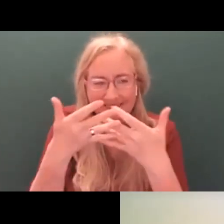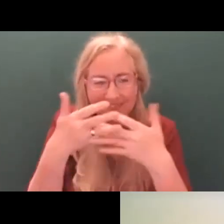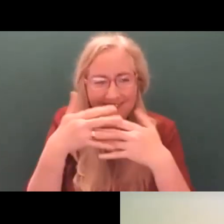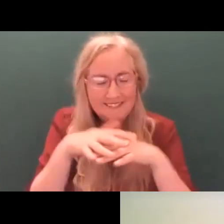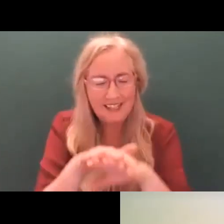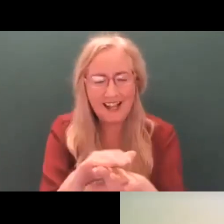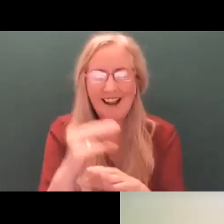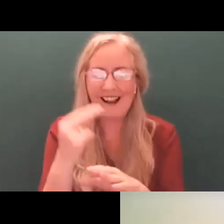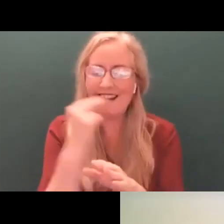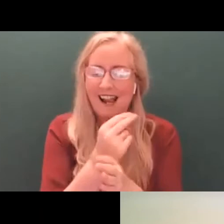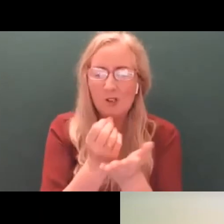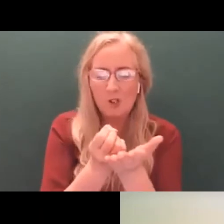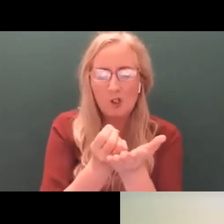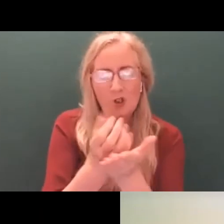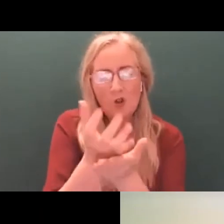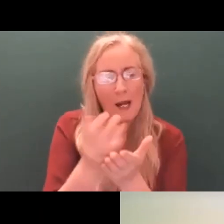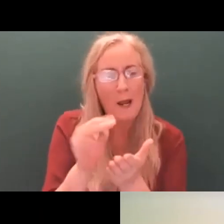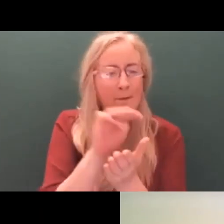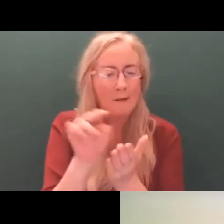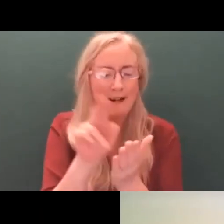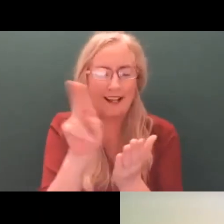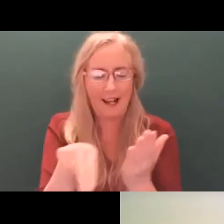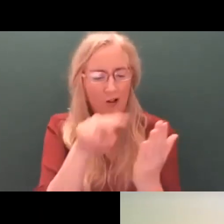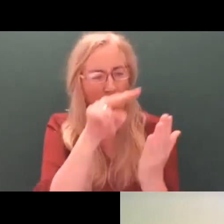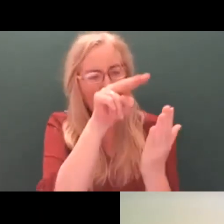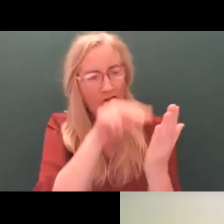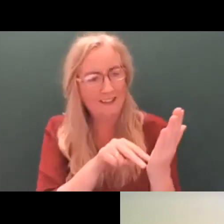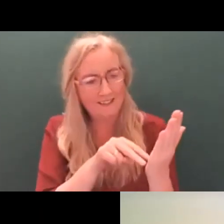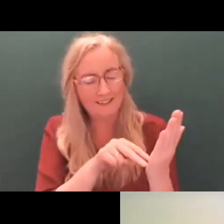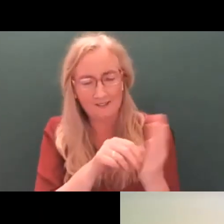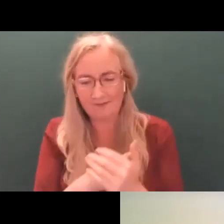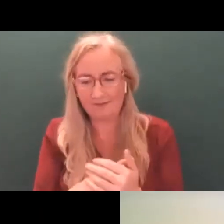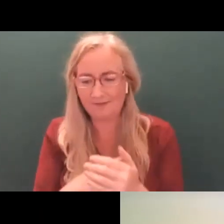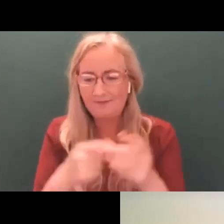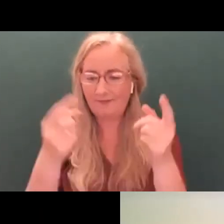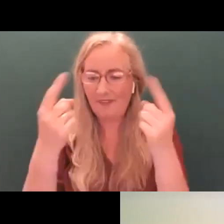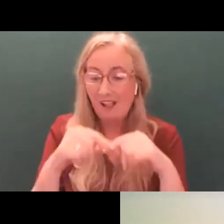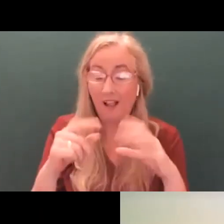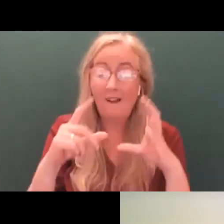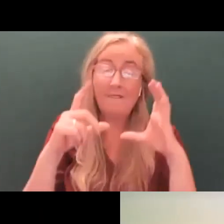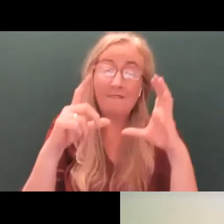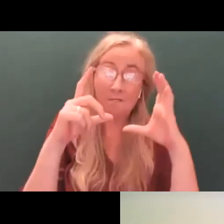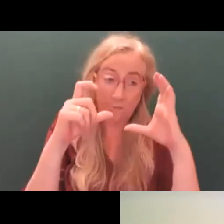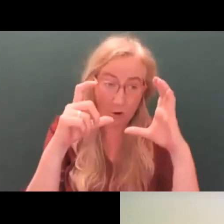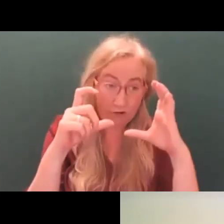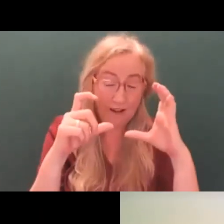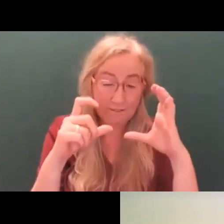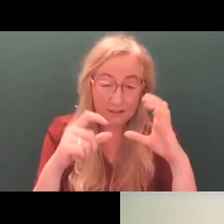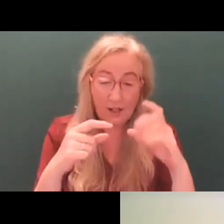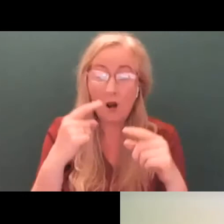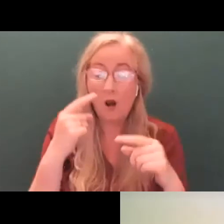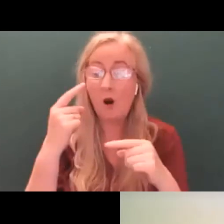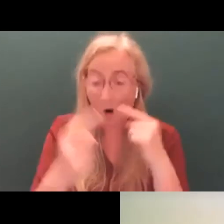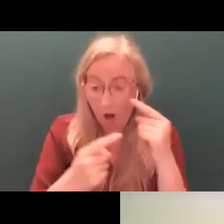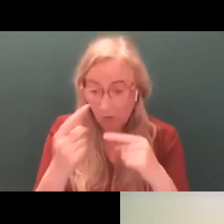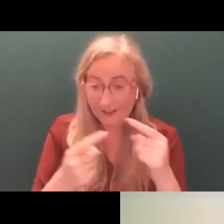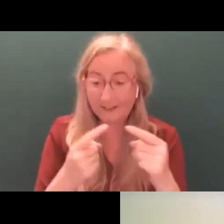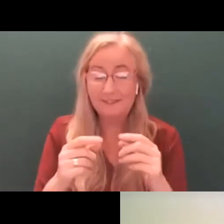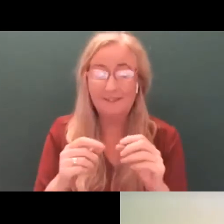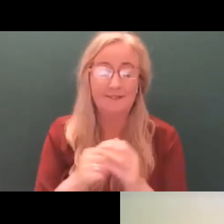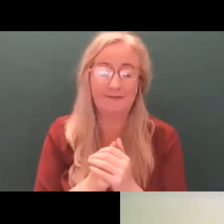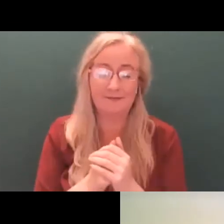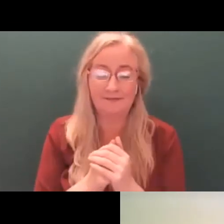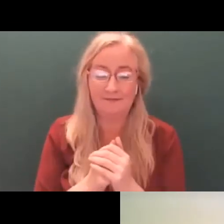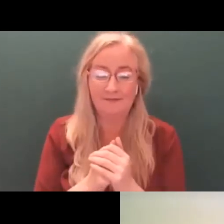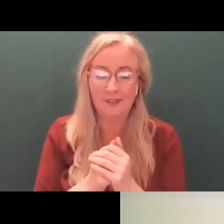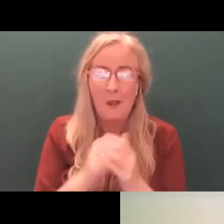nice story format so it's nice for people to read. Tip 4, photographs. Always use them if you can, and